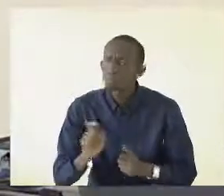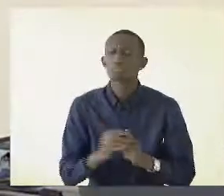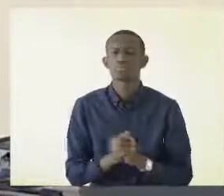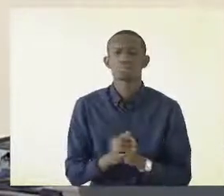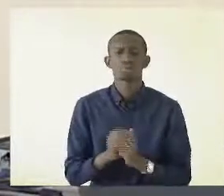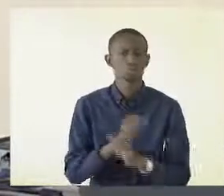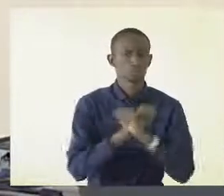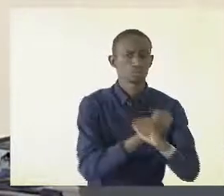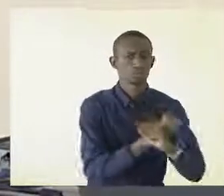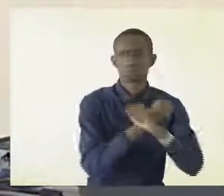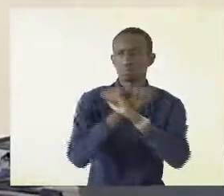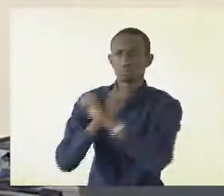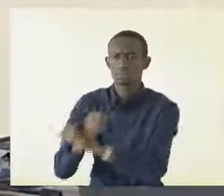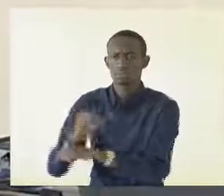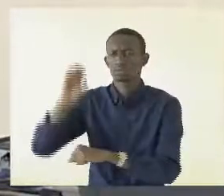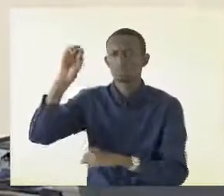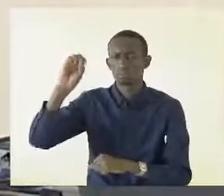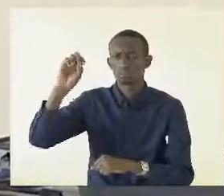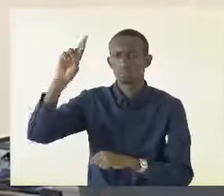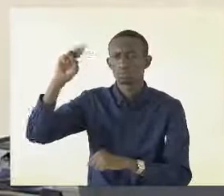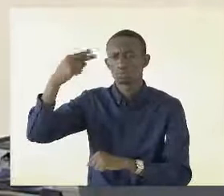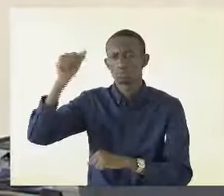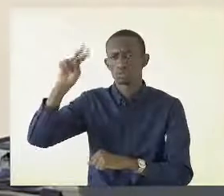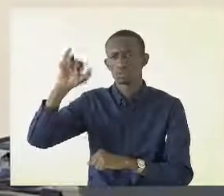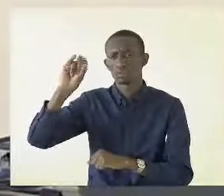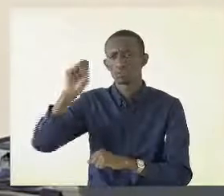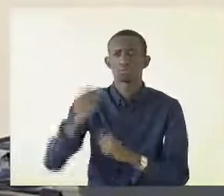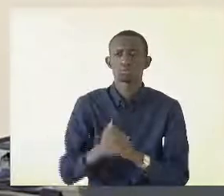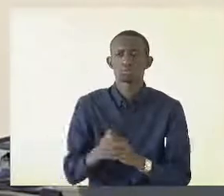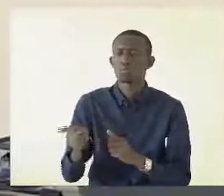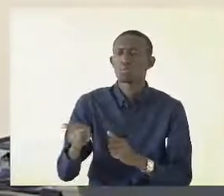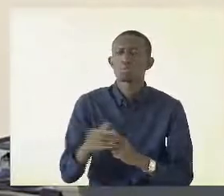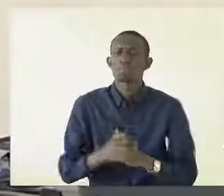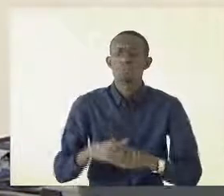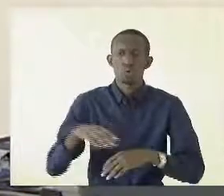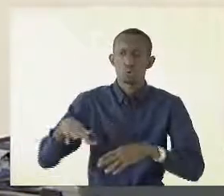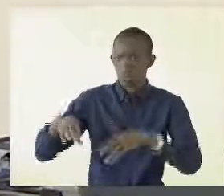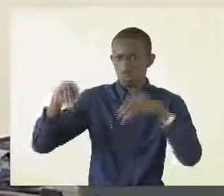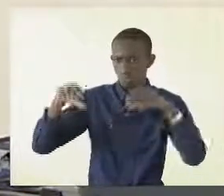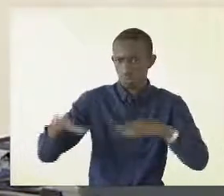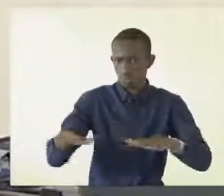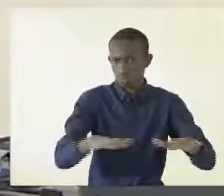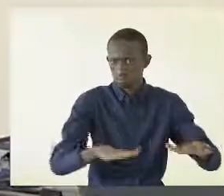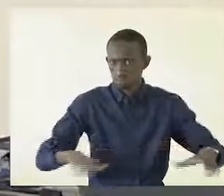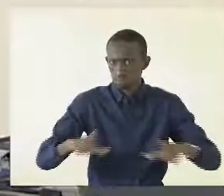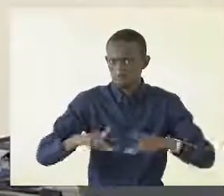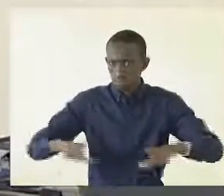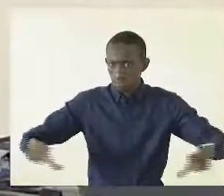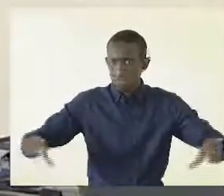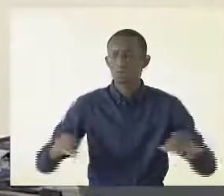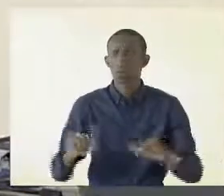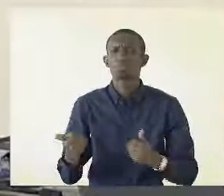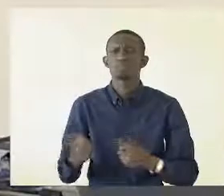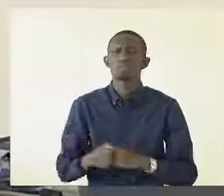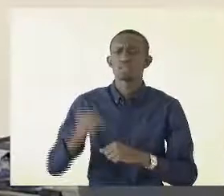organisms on land. We have to protect organisms which are in rivers, lakes. We also have to protect